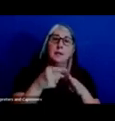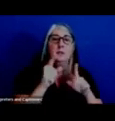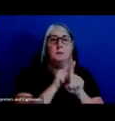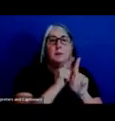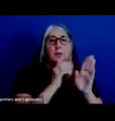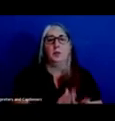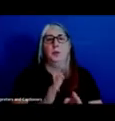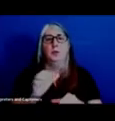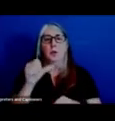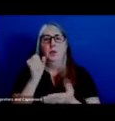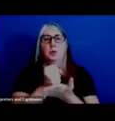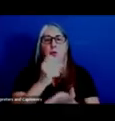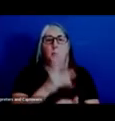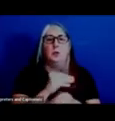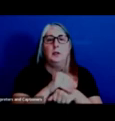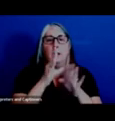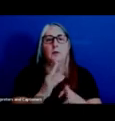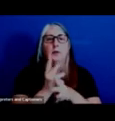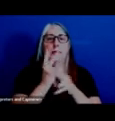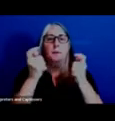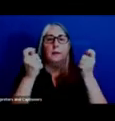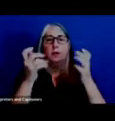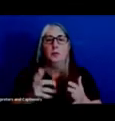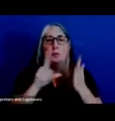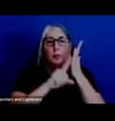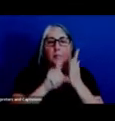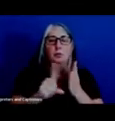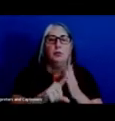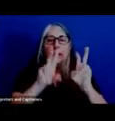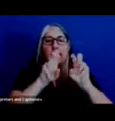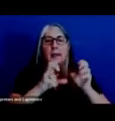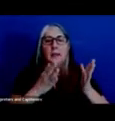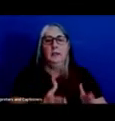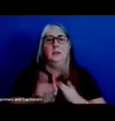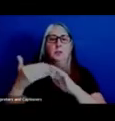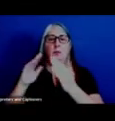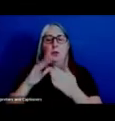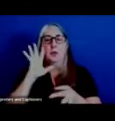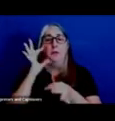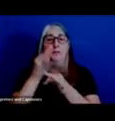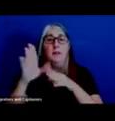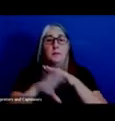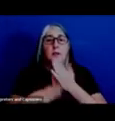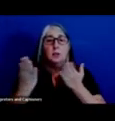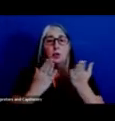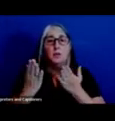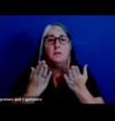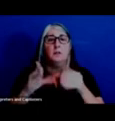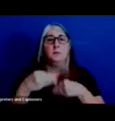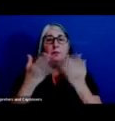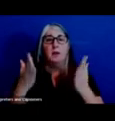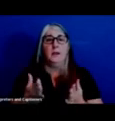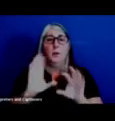or care manager, a researcher or analyst, a community or faith-based service provider, organization